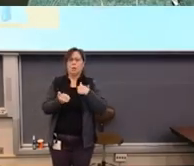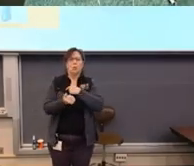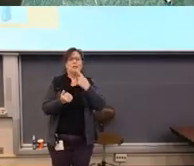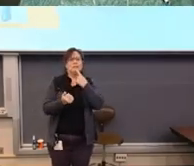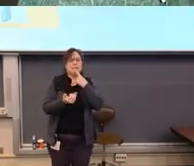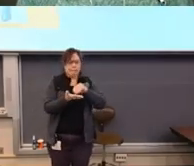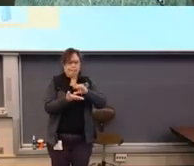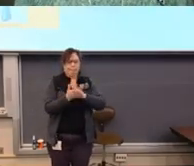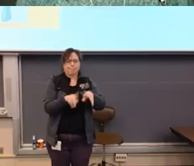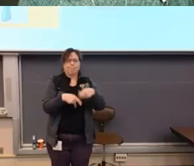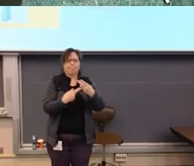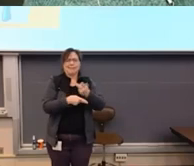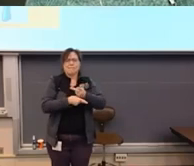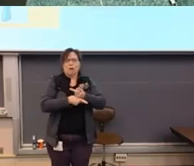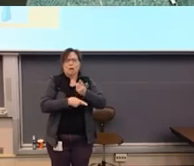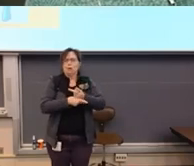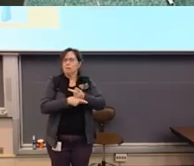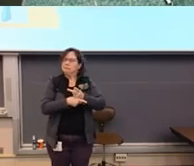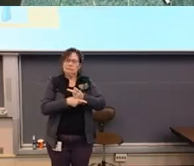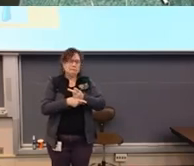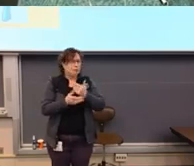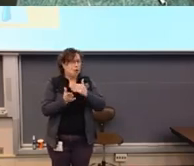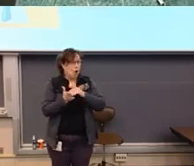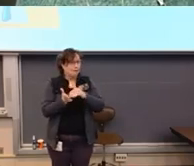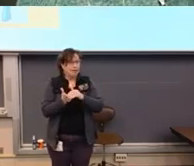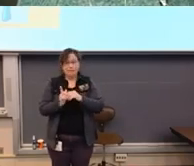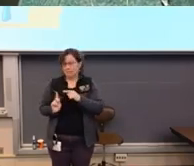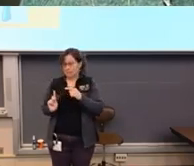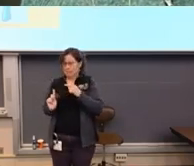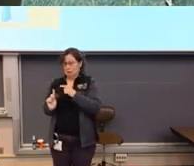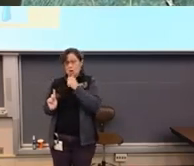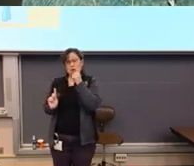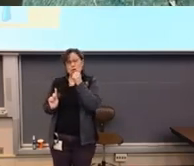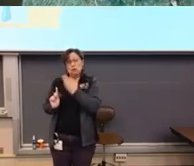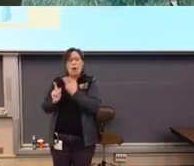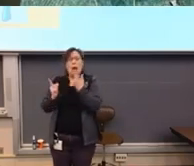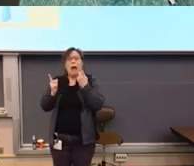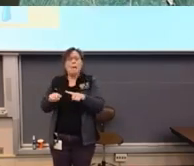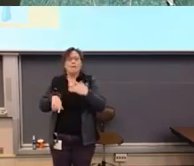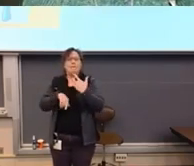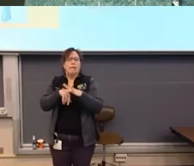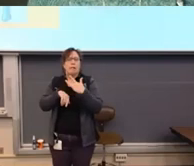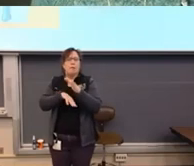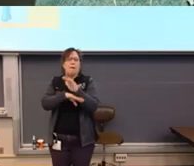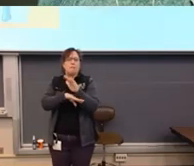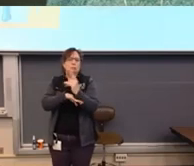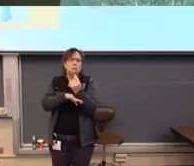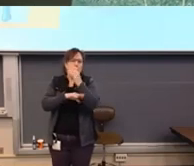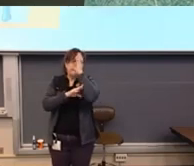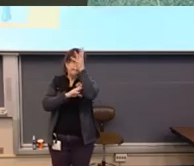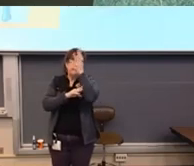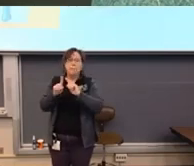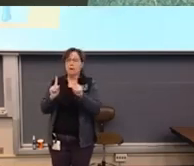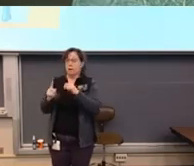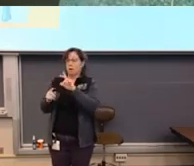caregiver when it often might be the daughter who has Tuesday afternoon available, but the person with